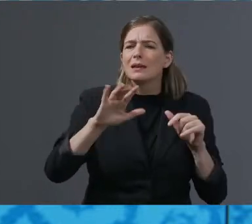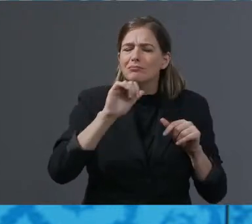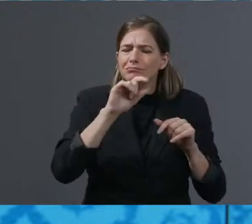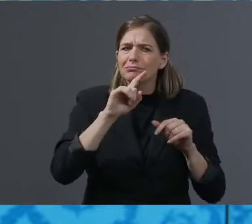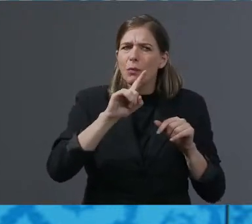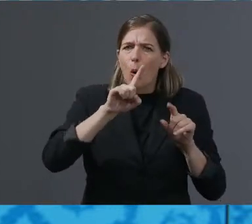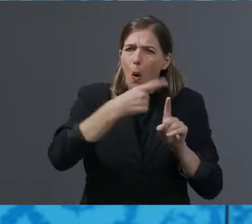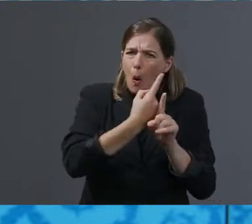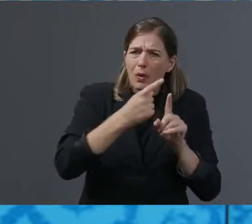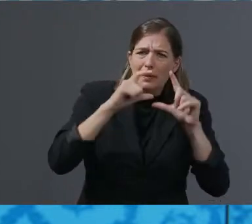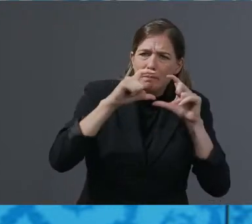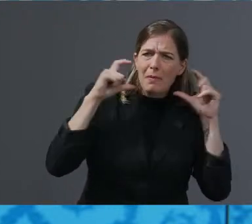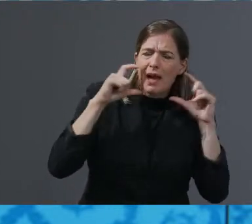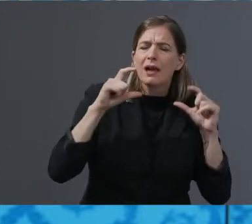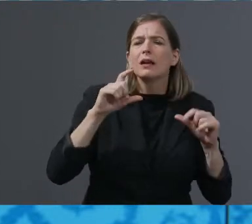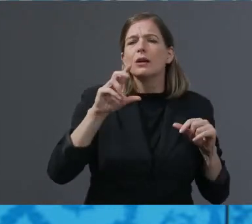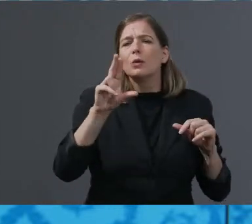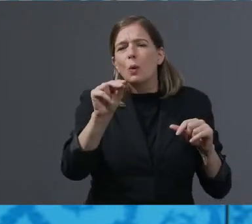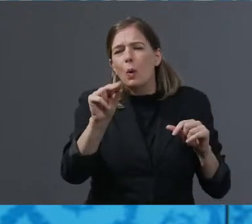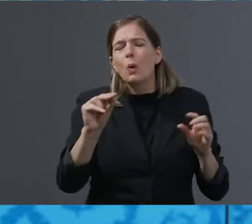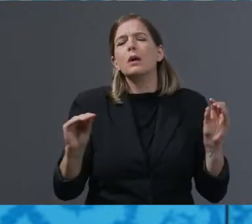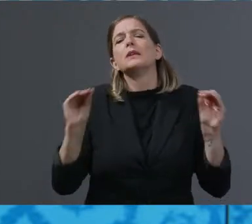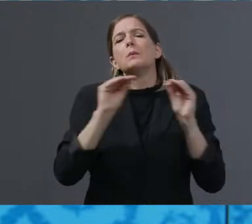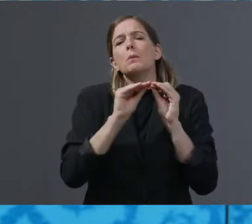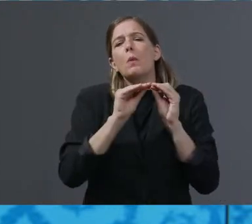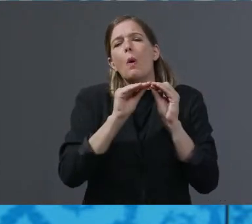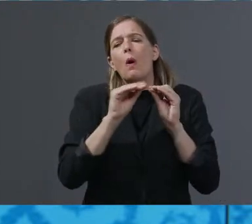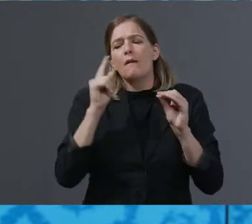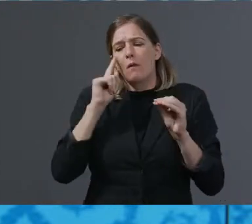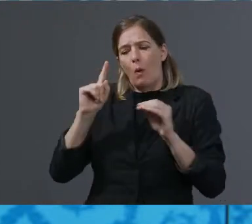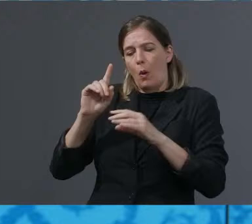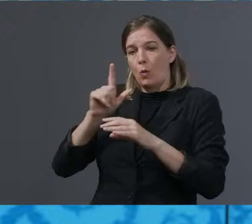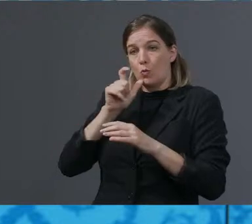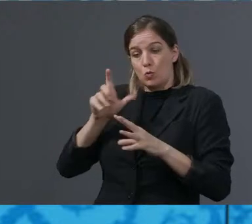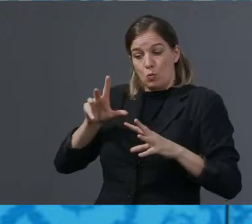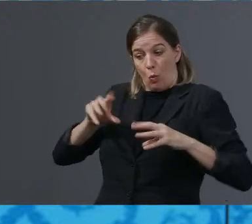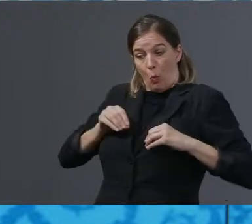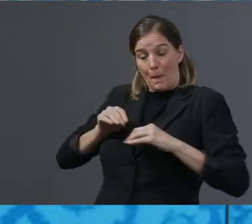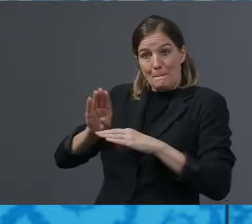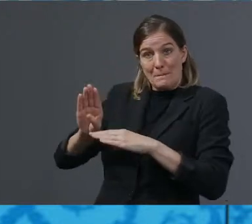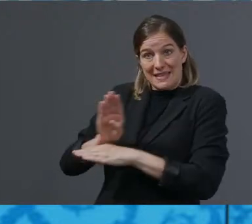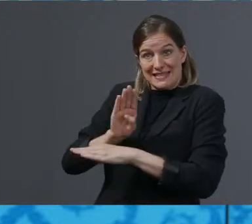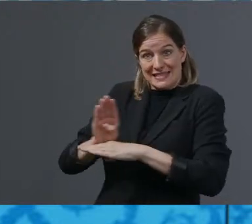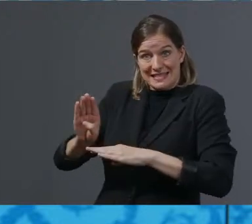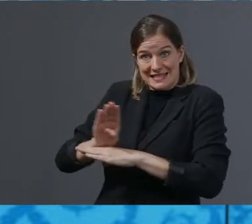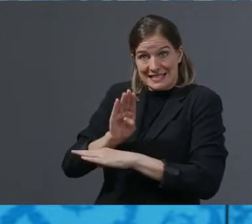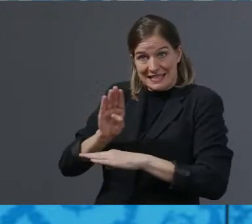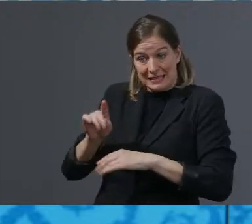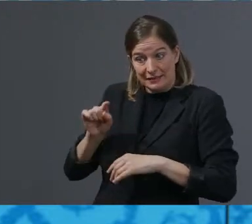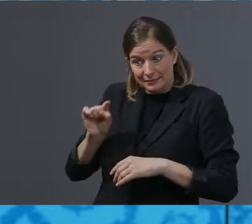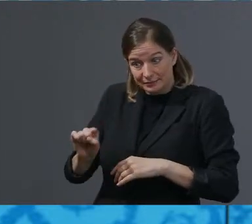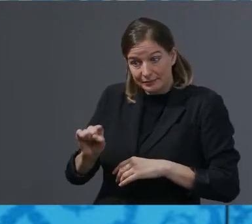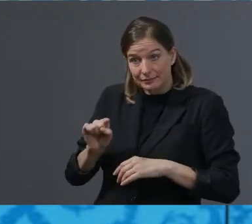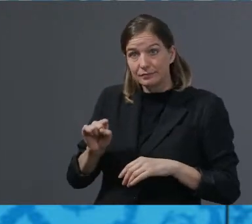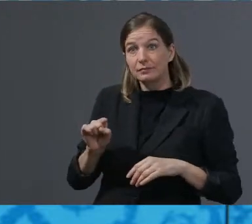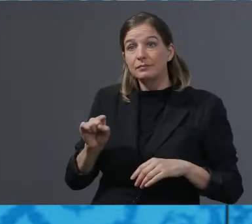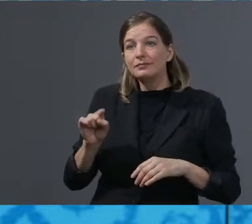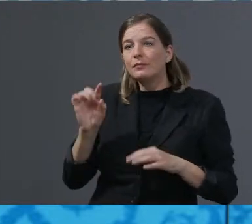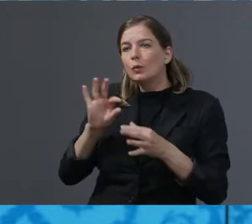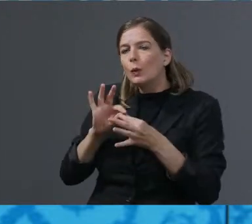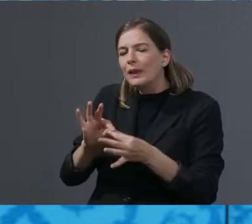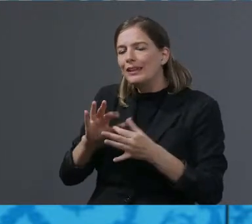But it's more to the business owner and operations in terms of the